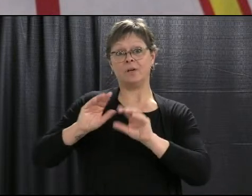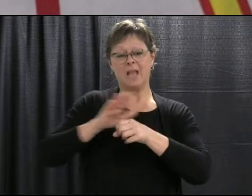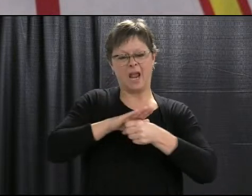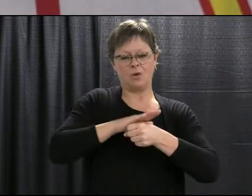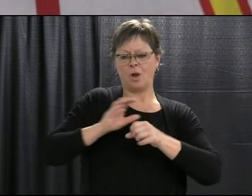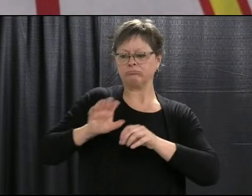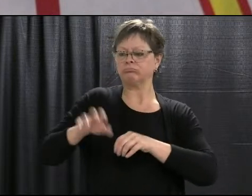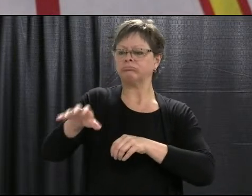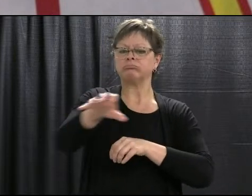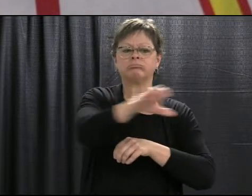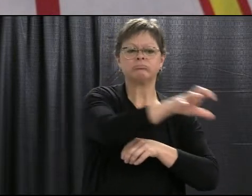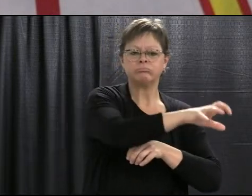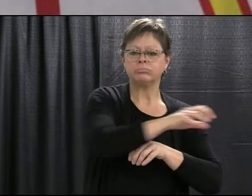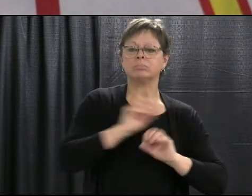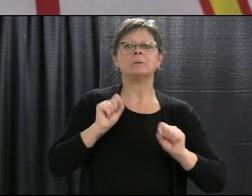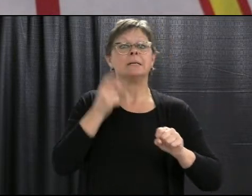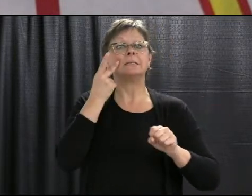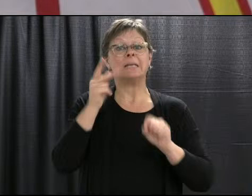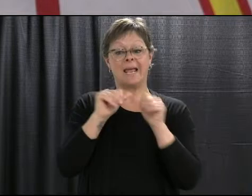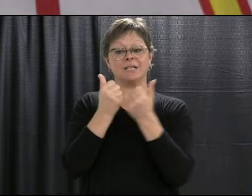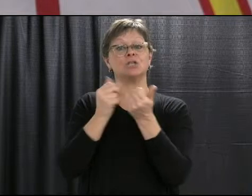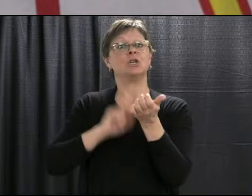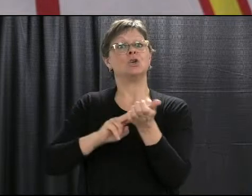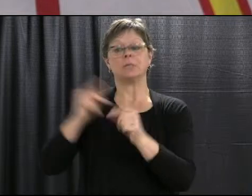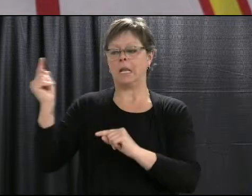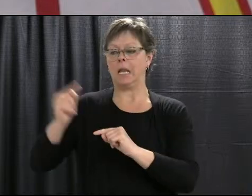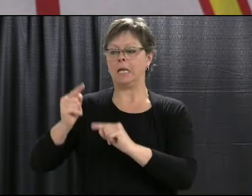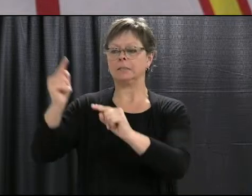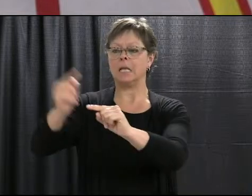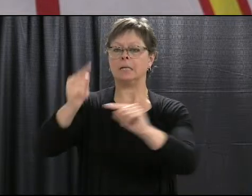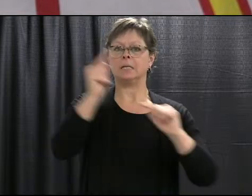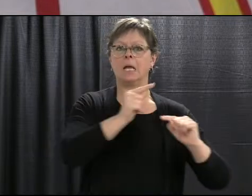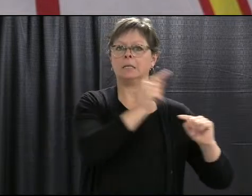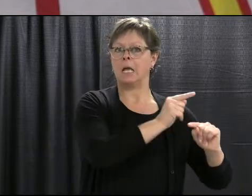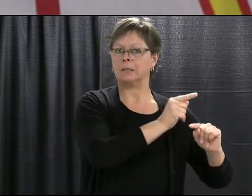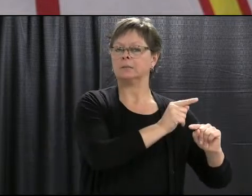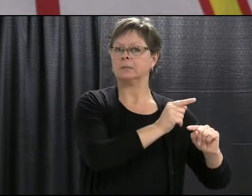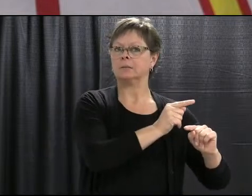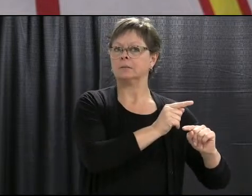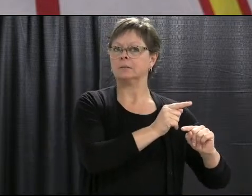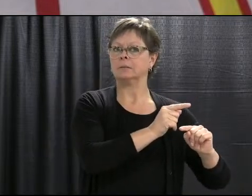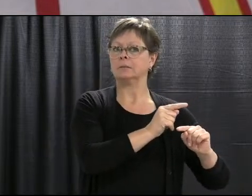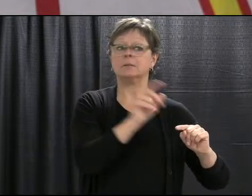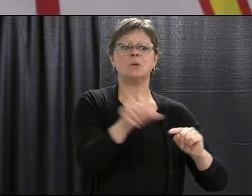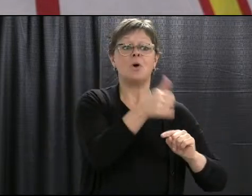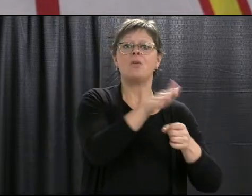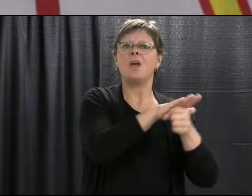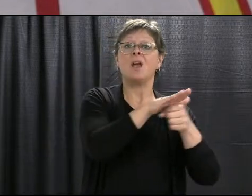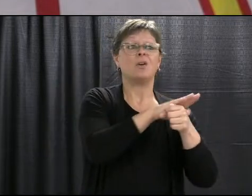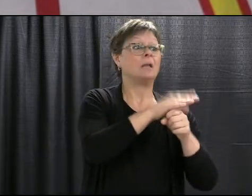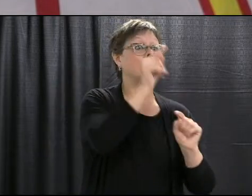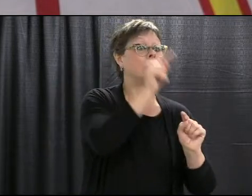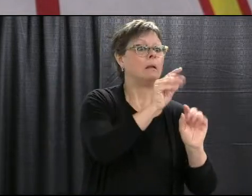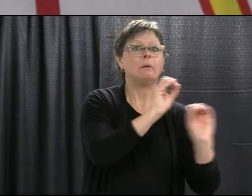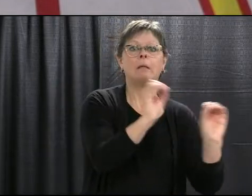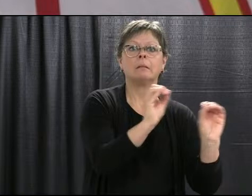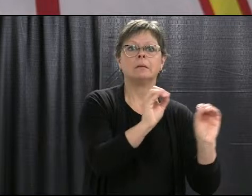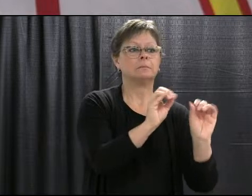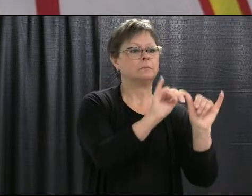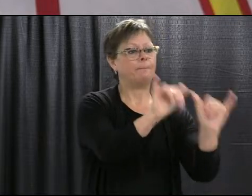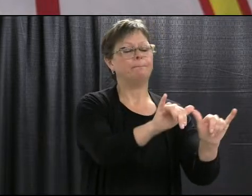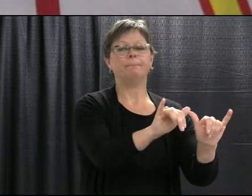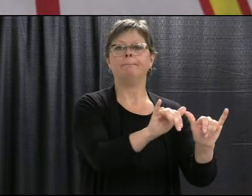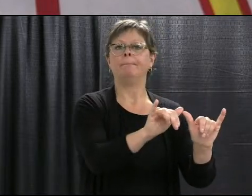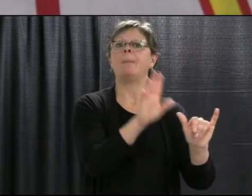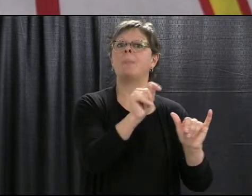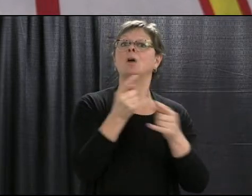we've seen some reduction in agency nursing. We have pockets throughout the province where we've seen no reduction. But recruitment is what